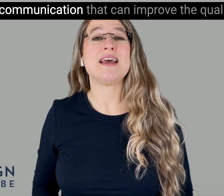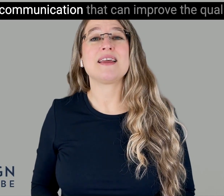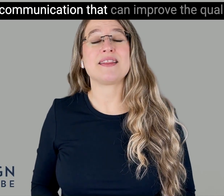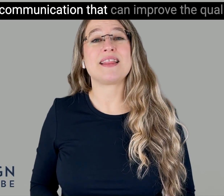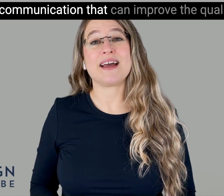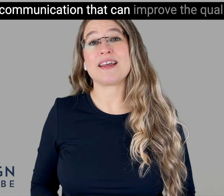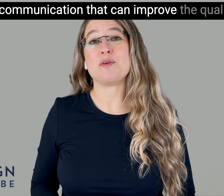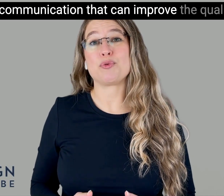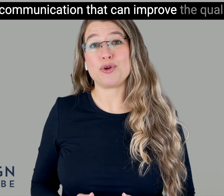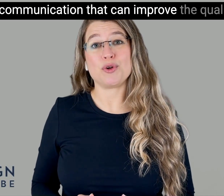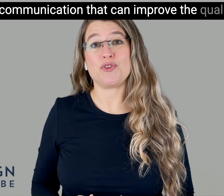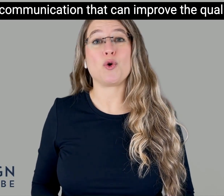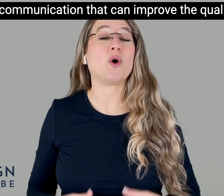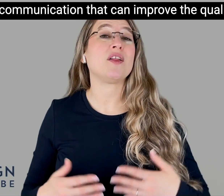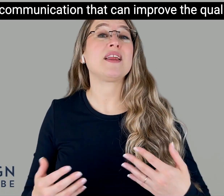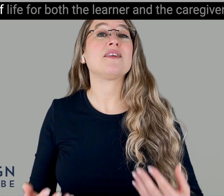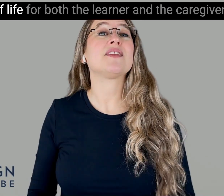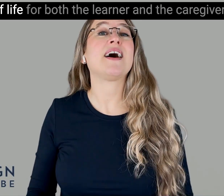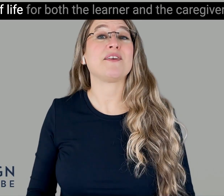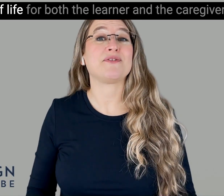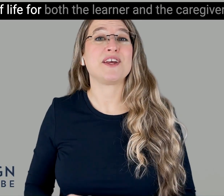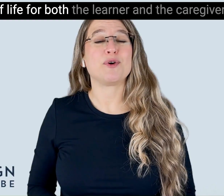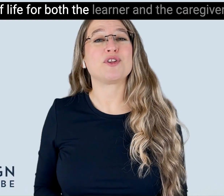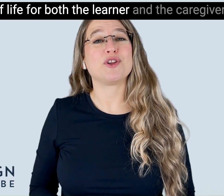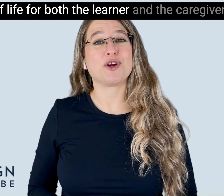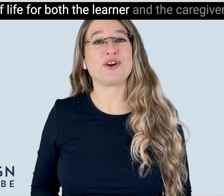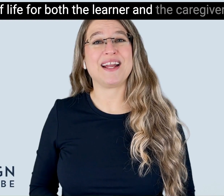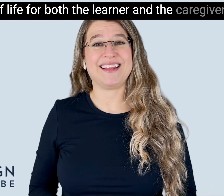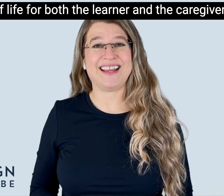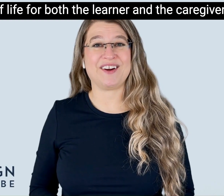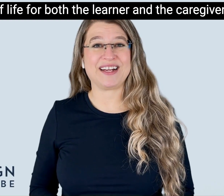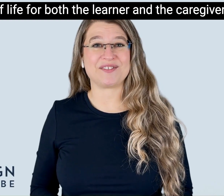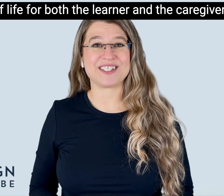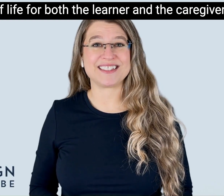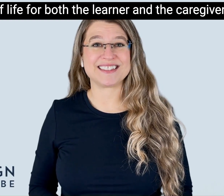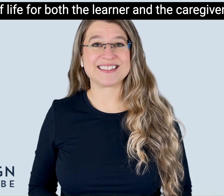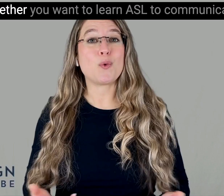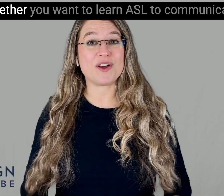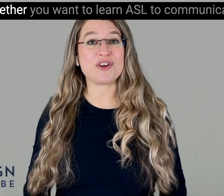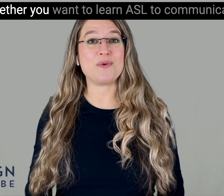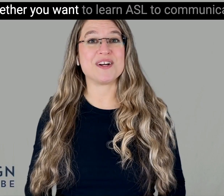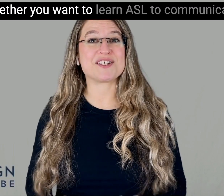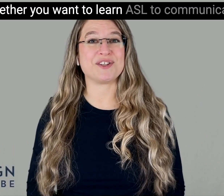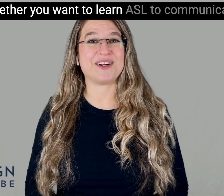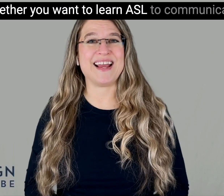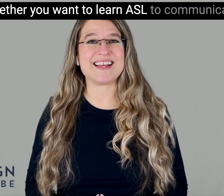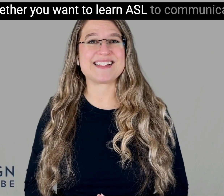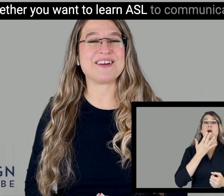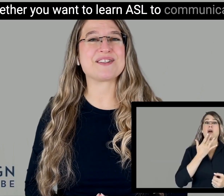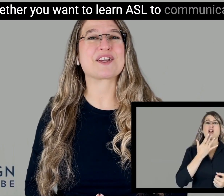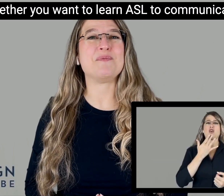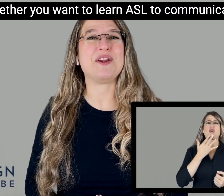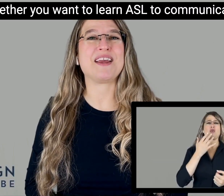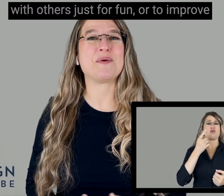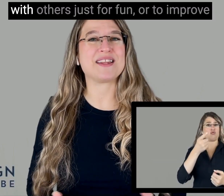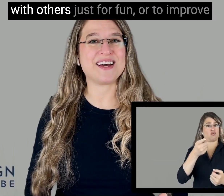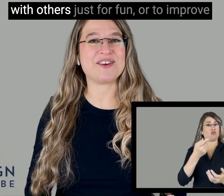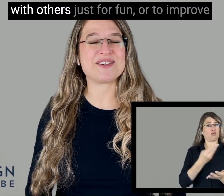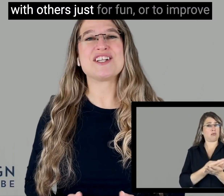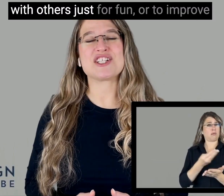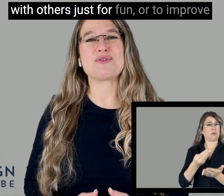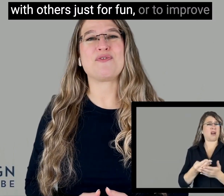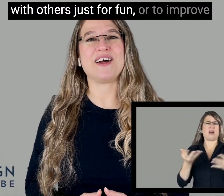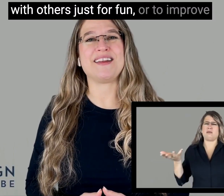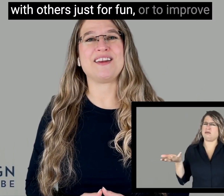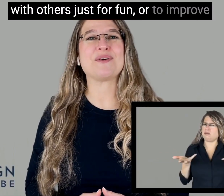communication that can improve the quality of life of both the learner and the caregiver. Whether you want to learn ASL to communicate with